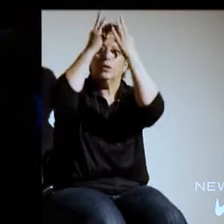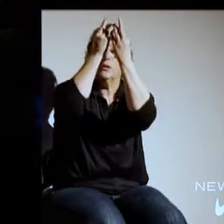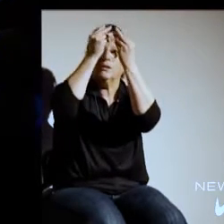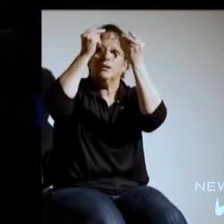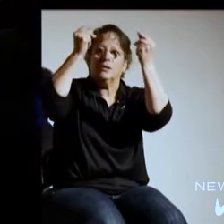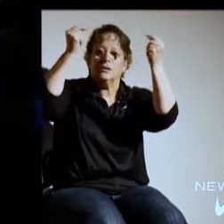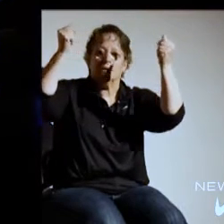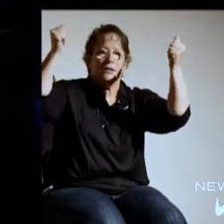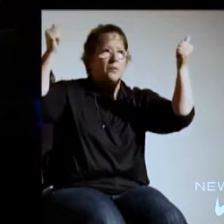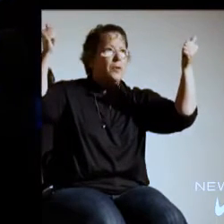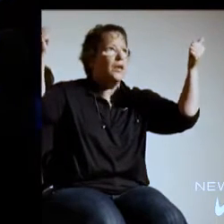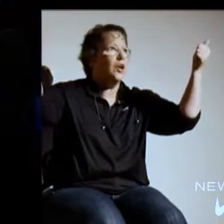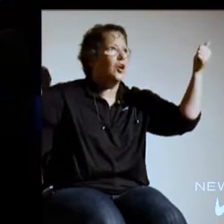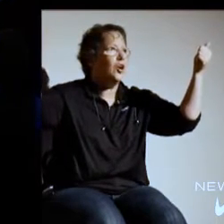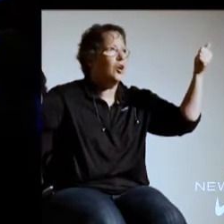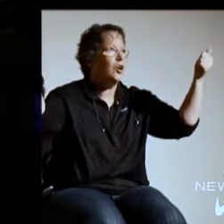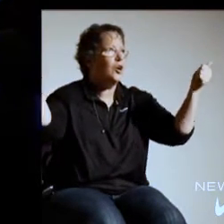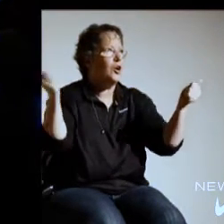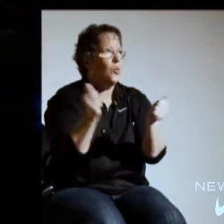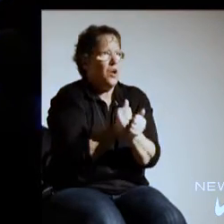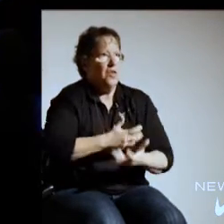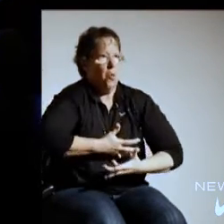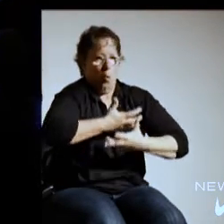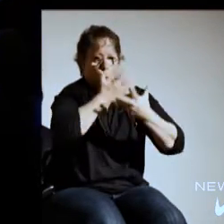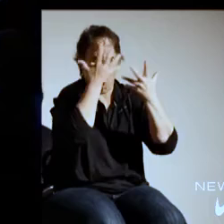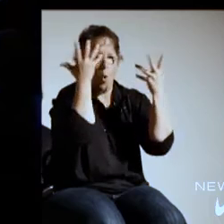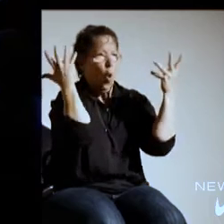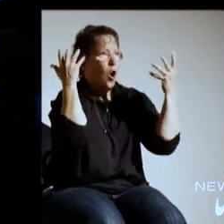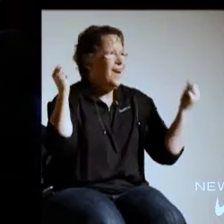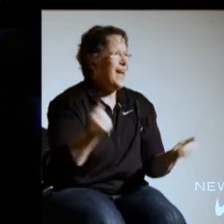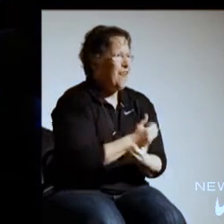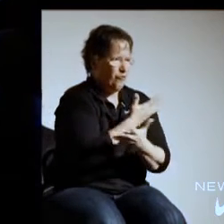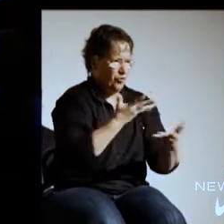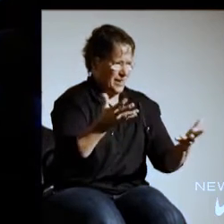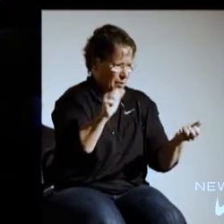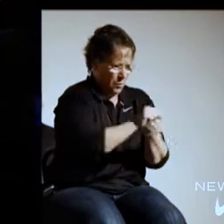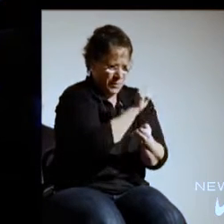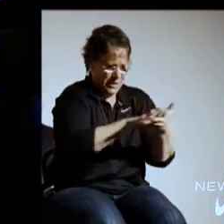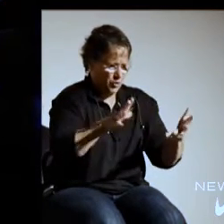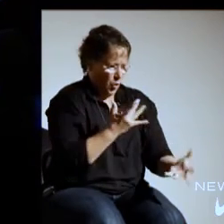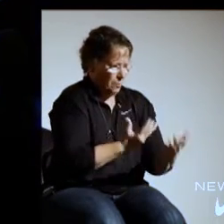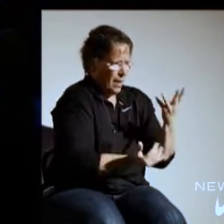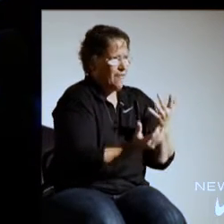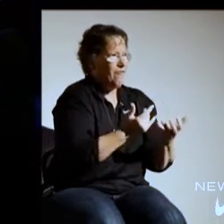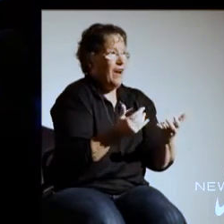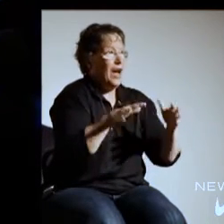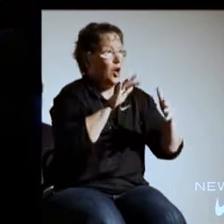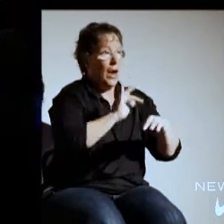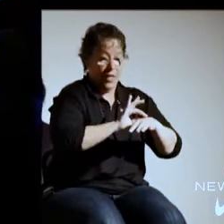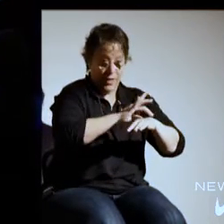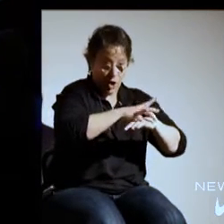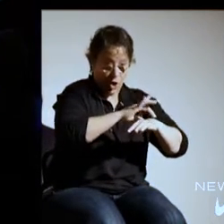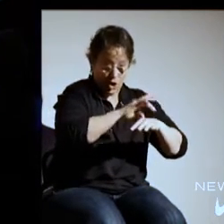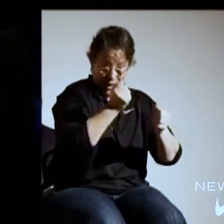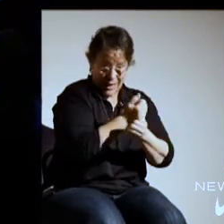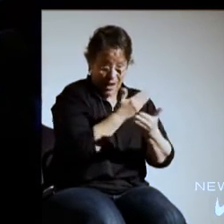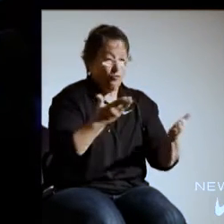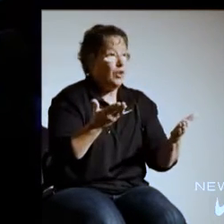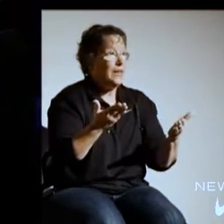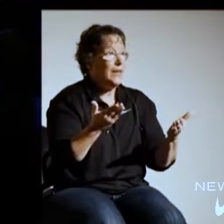with a roar. The elements will be destroyed by fire, and the earth and everything done in